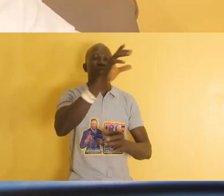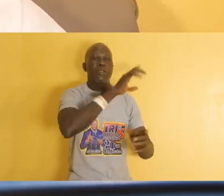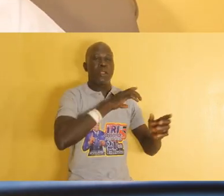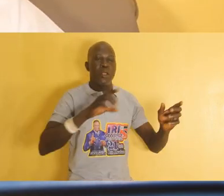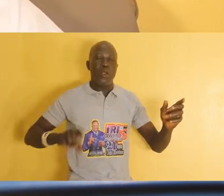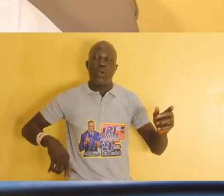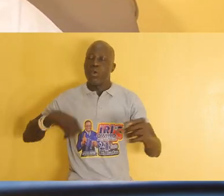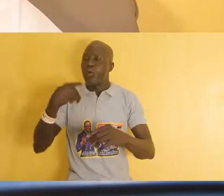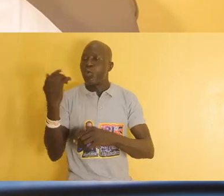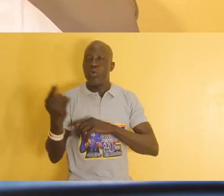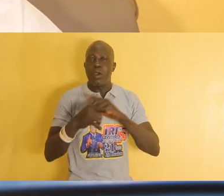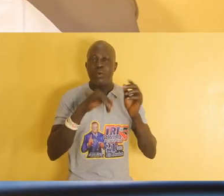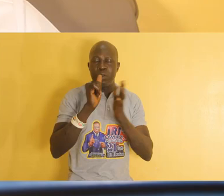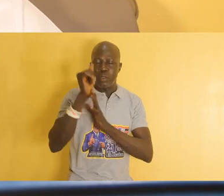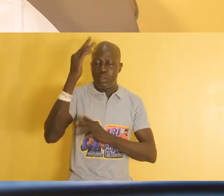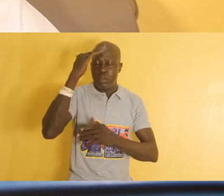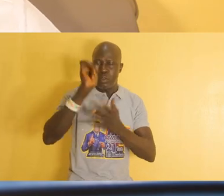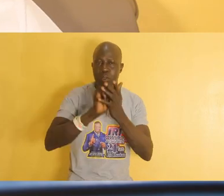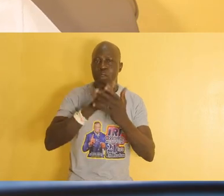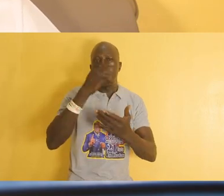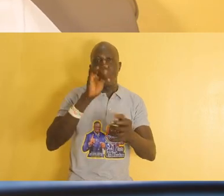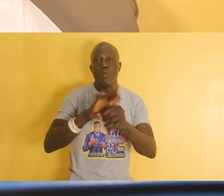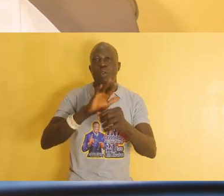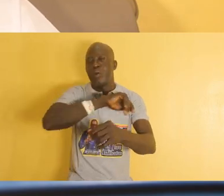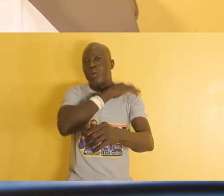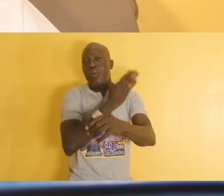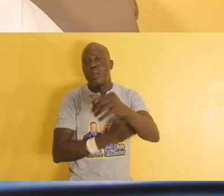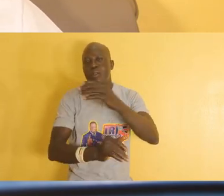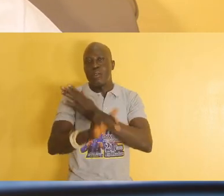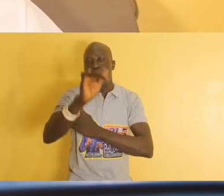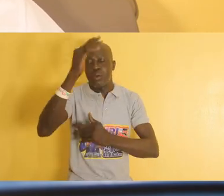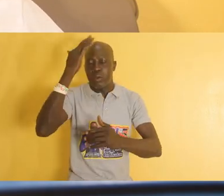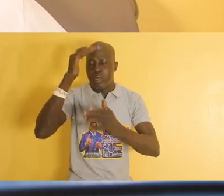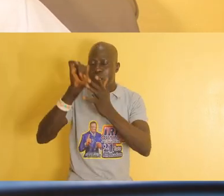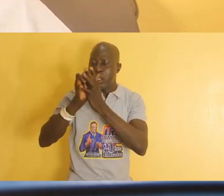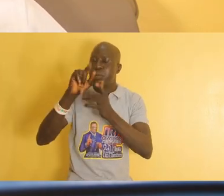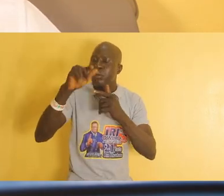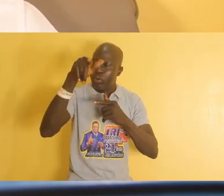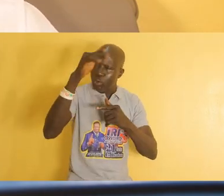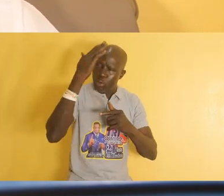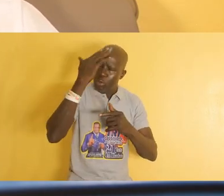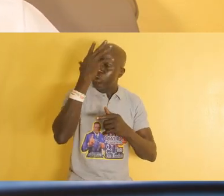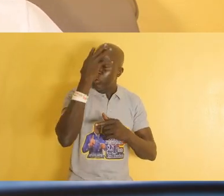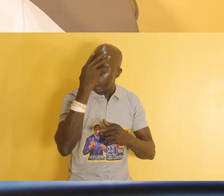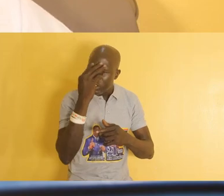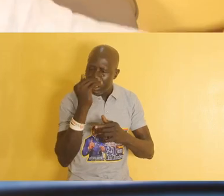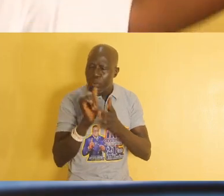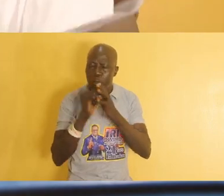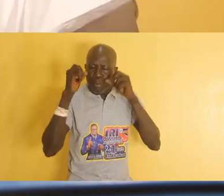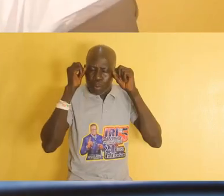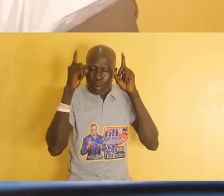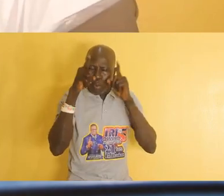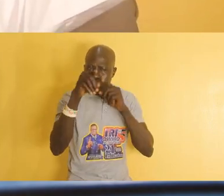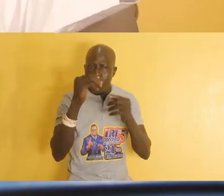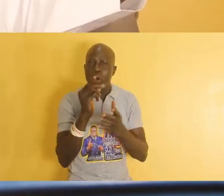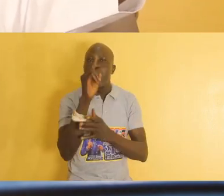gbogbo ẹ̀ tẹ mọ̀rẹ́ ọlọ́run lọ́wọ́. All of you that know the port of God Almighty God. Iwọ tó mọ̀ pé ó ṣùṣùgbọ́ ló jí ọ sáyé. You know you slept and he's the one that wake you up.